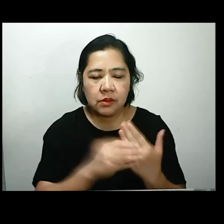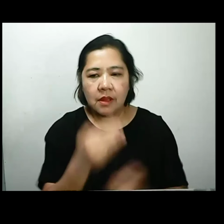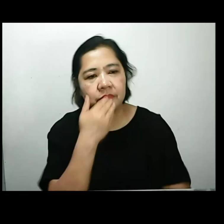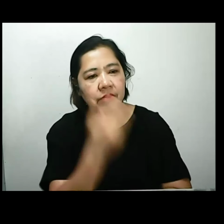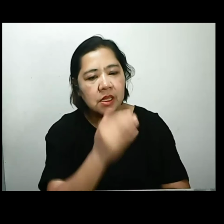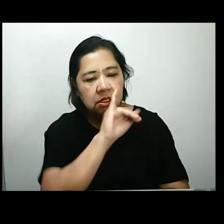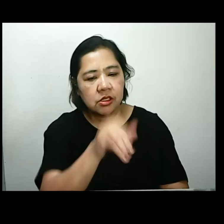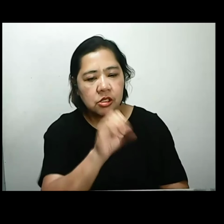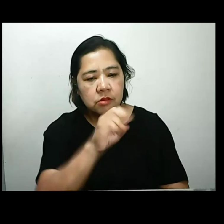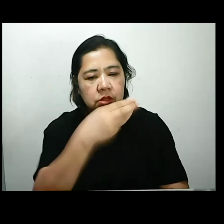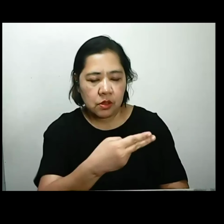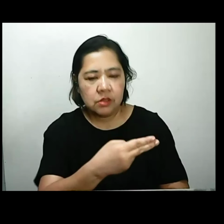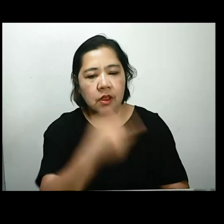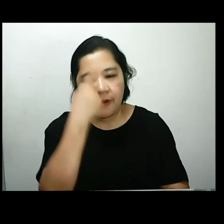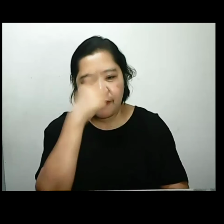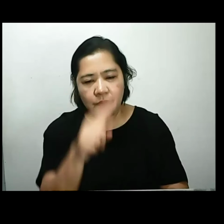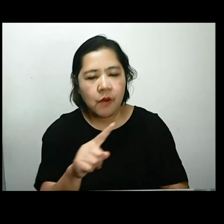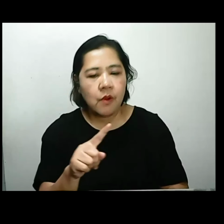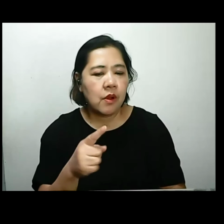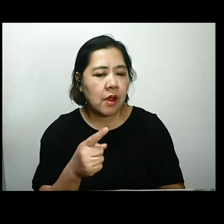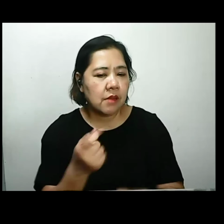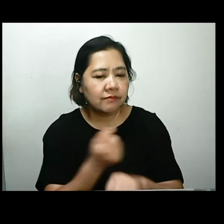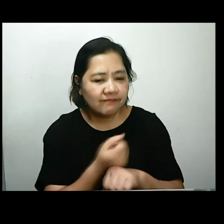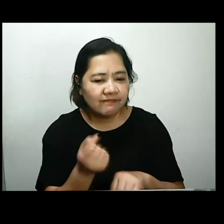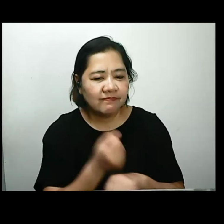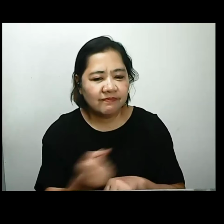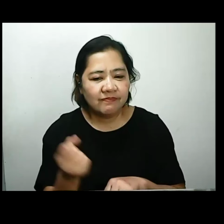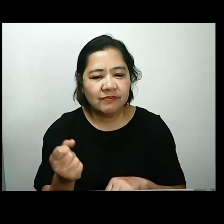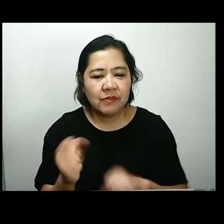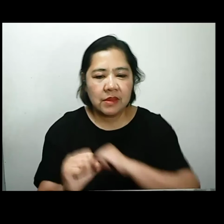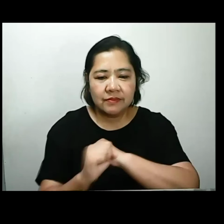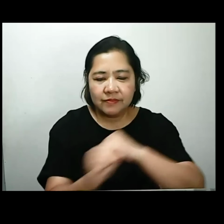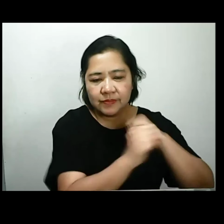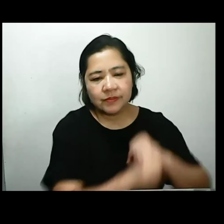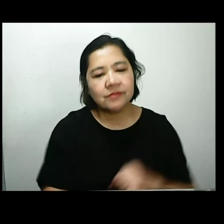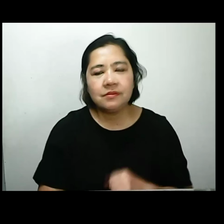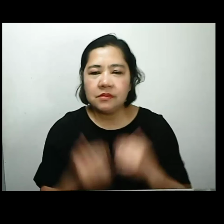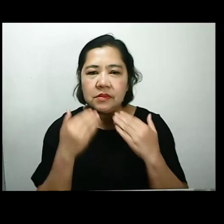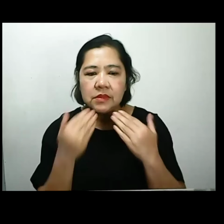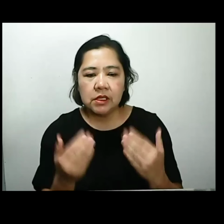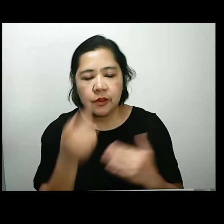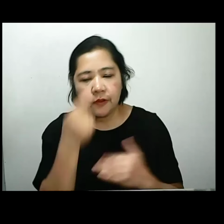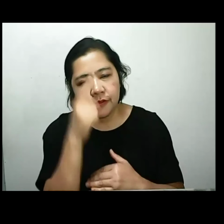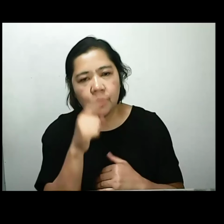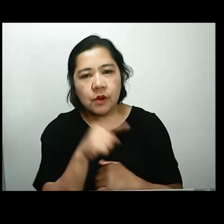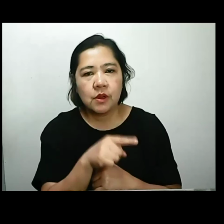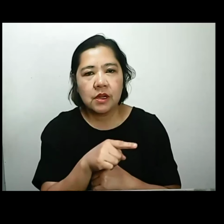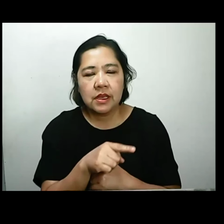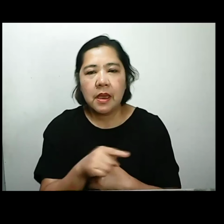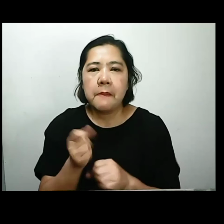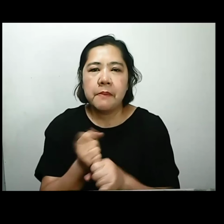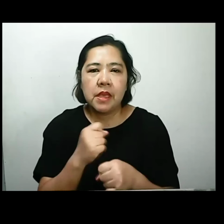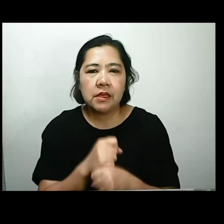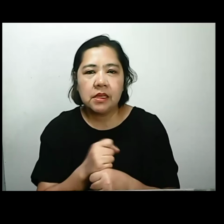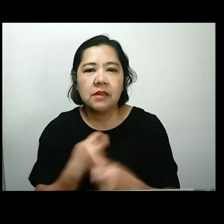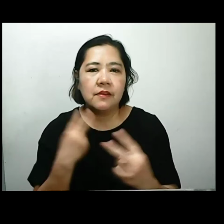dynamic storytelling and creative activism. But most of all, I'd like to say thank you very much for making the